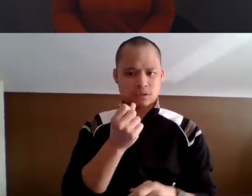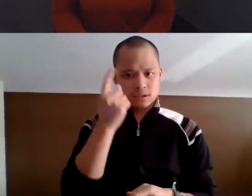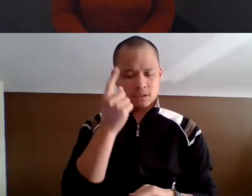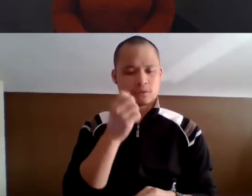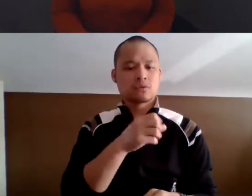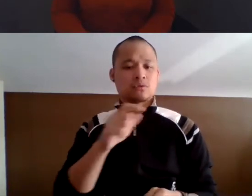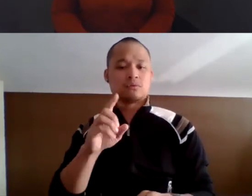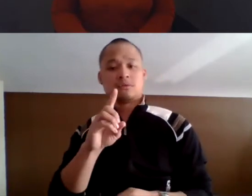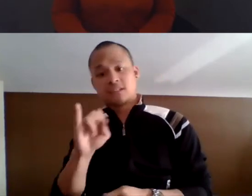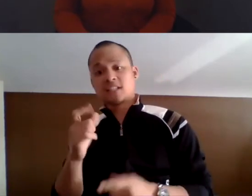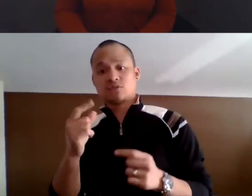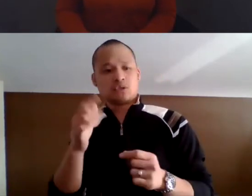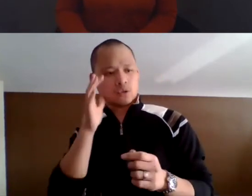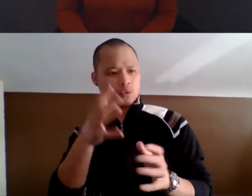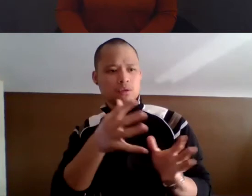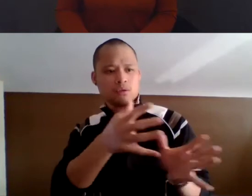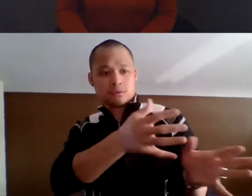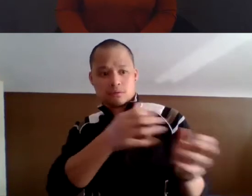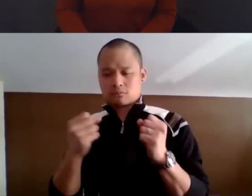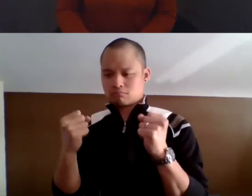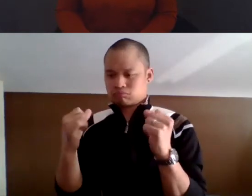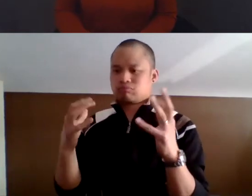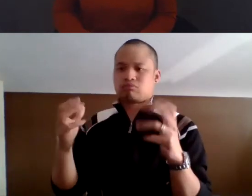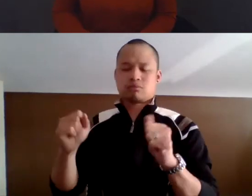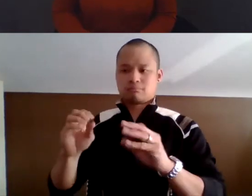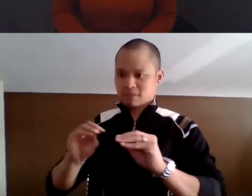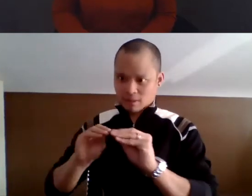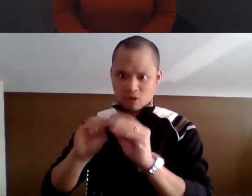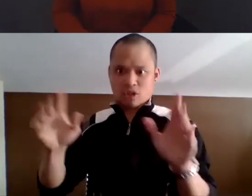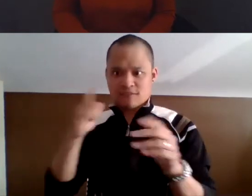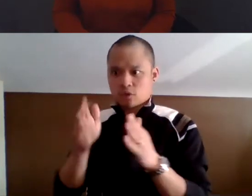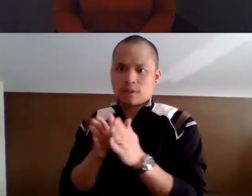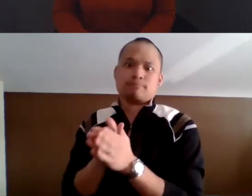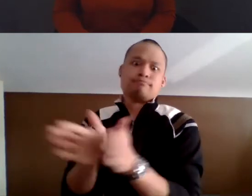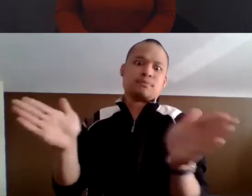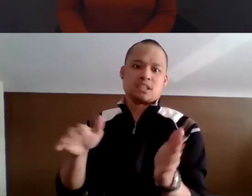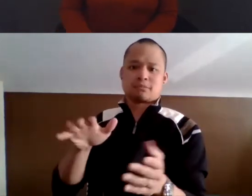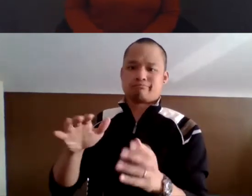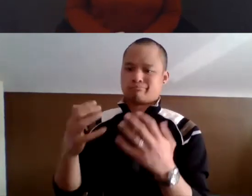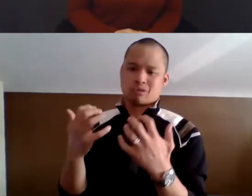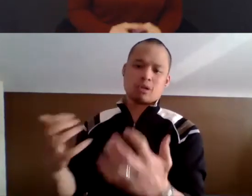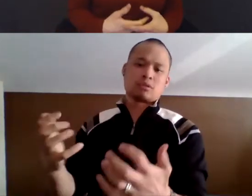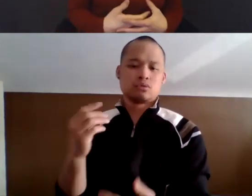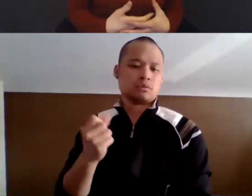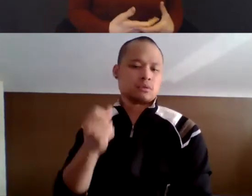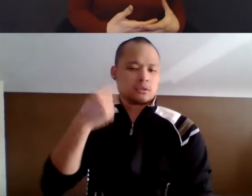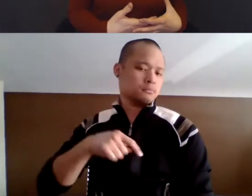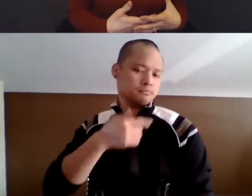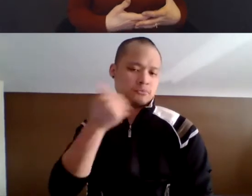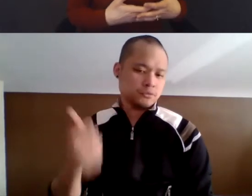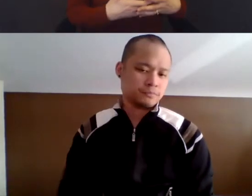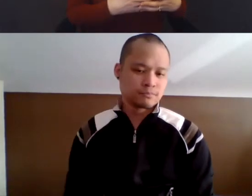but they usually tailor it to a specific group of individuals versus a deaf interpreter is trying to